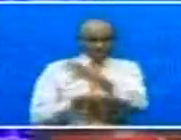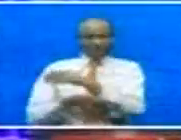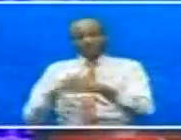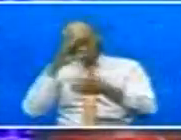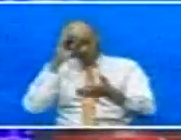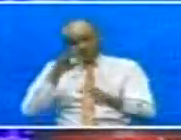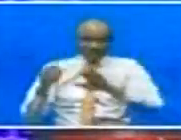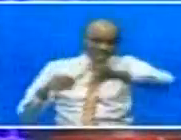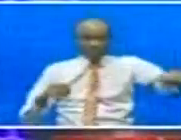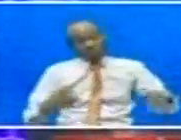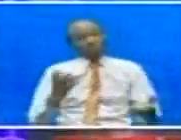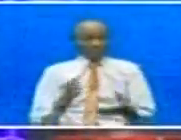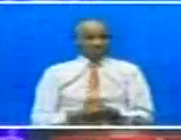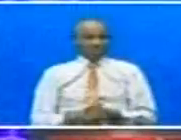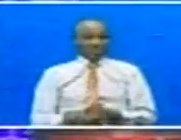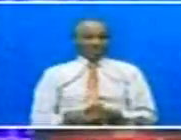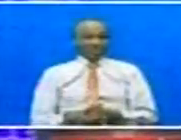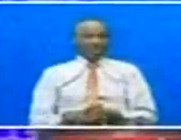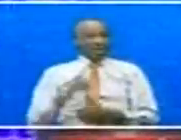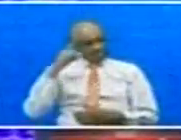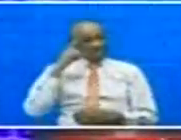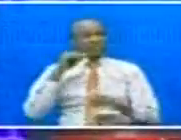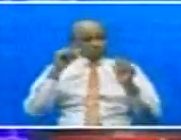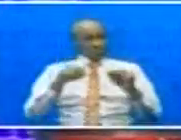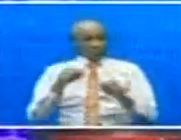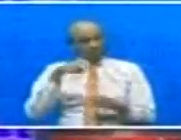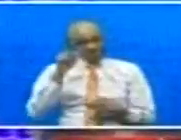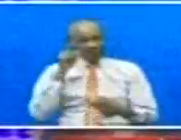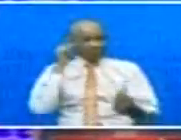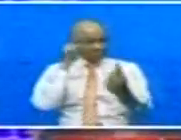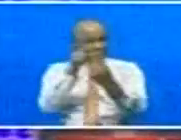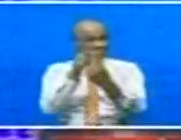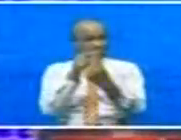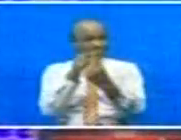Now, it is possible that the intelligence